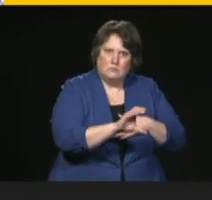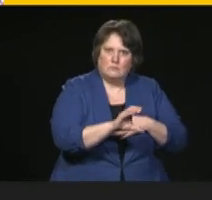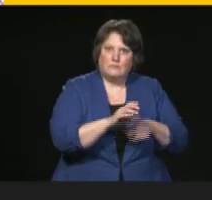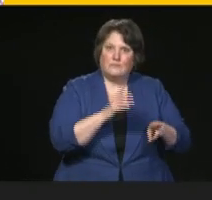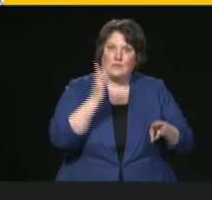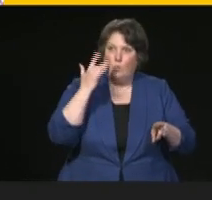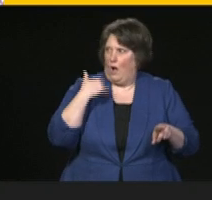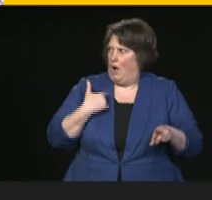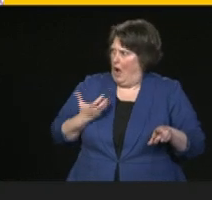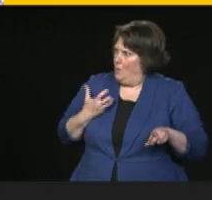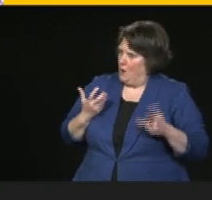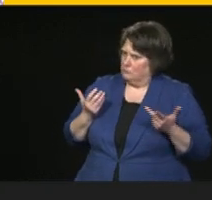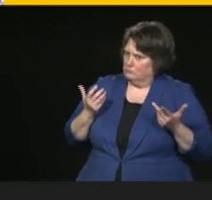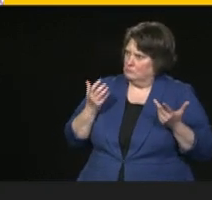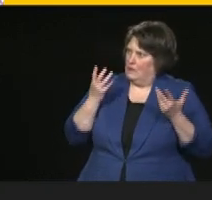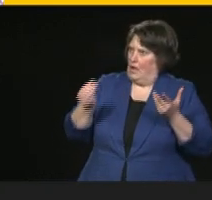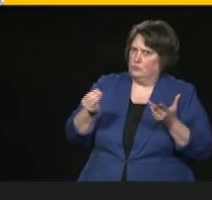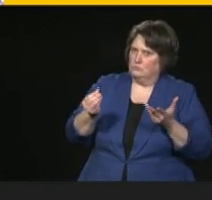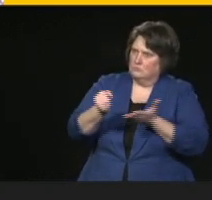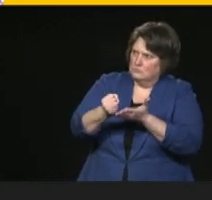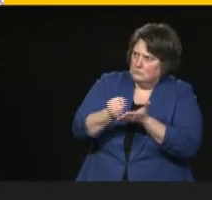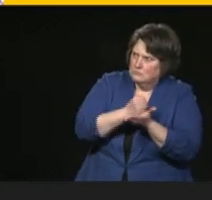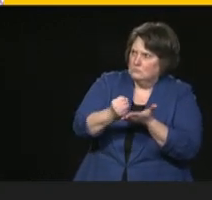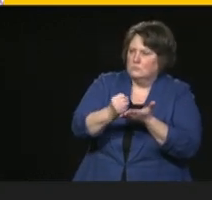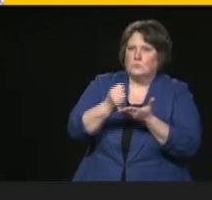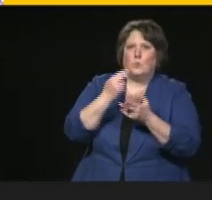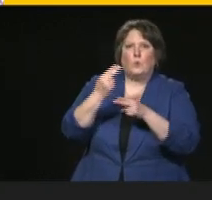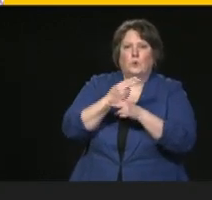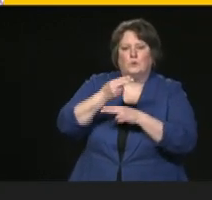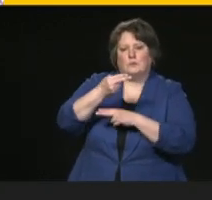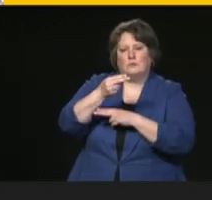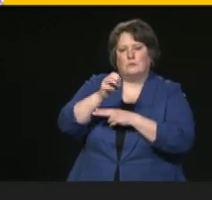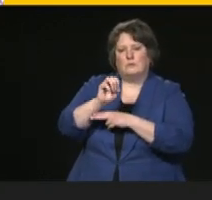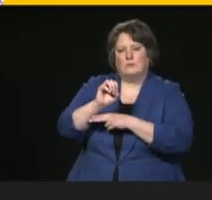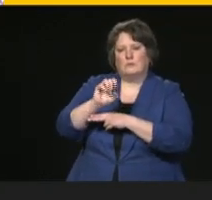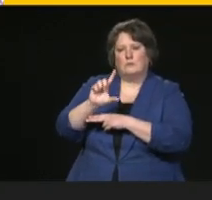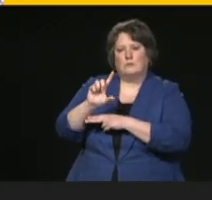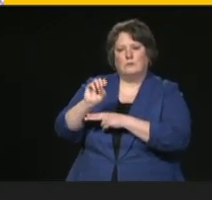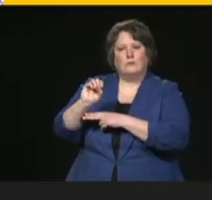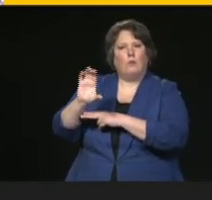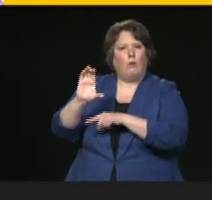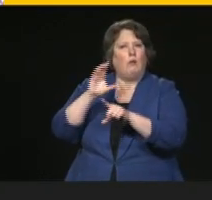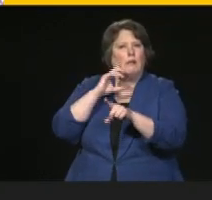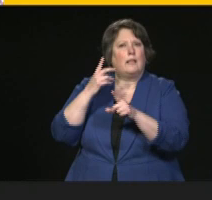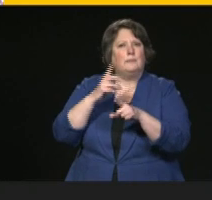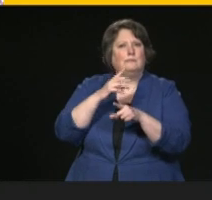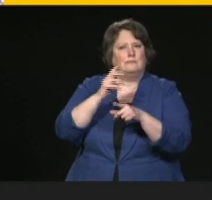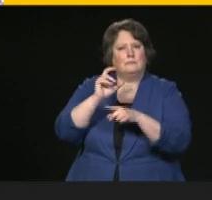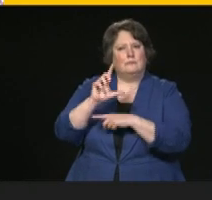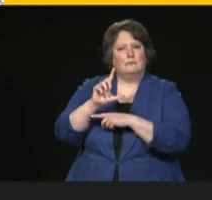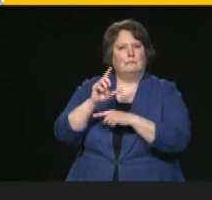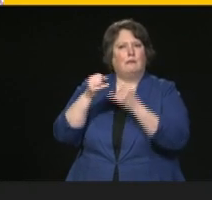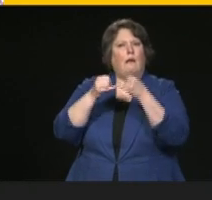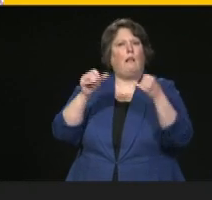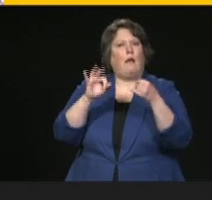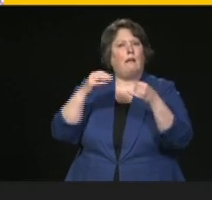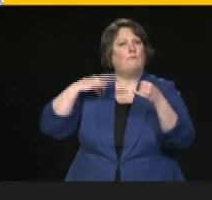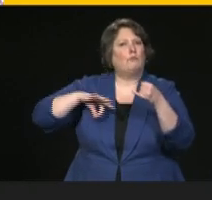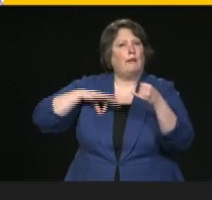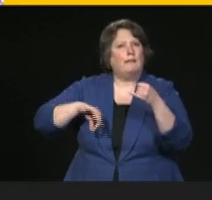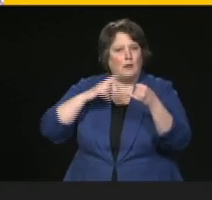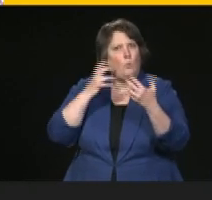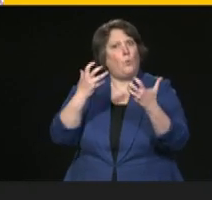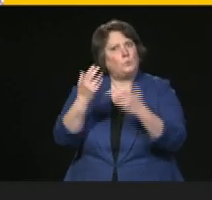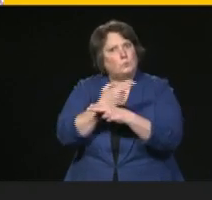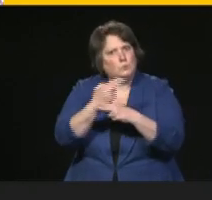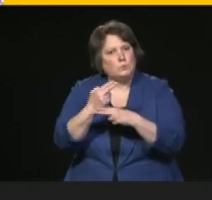HELOC. Companies expect to be able to draw on their credit lines. This all requires that the financial system continue